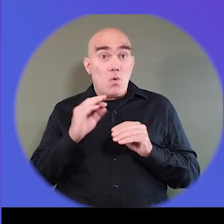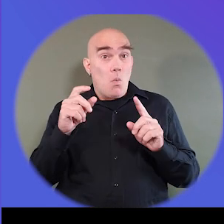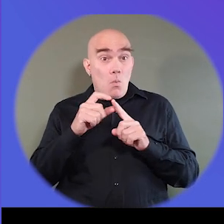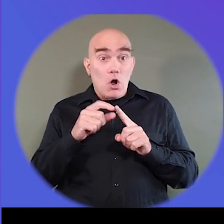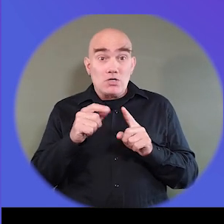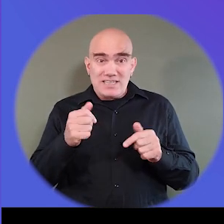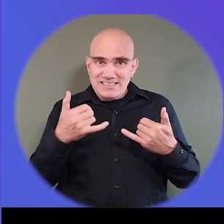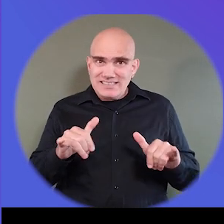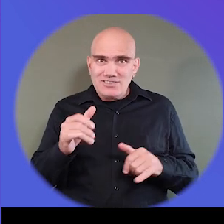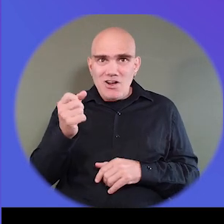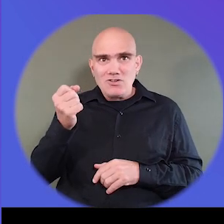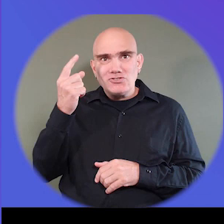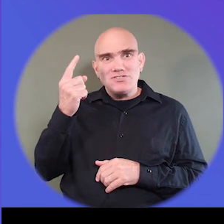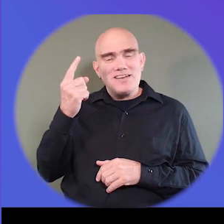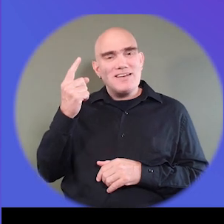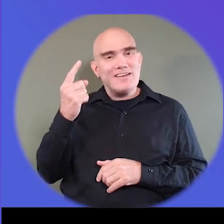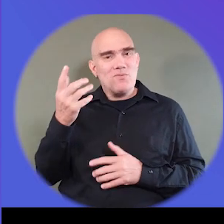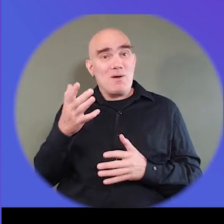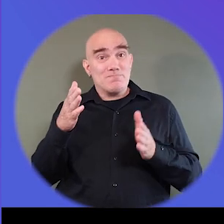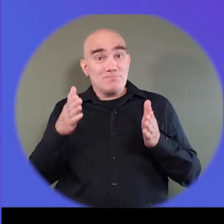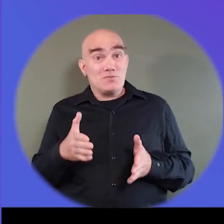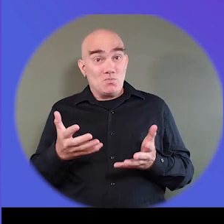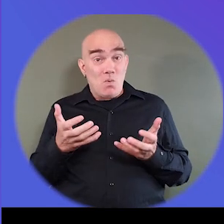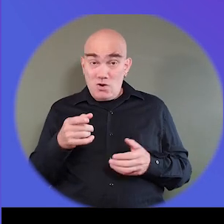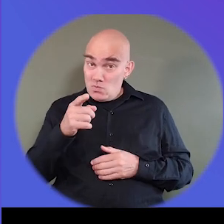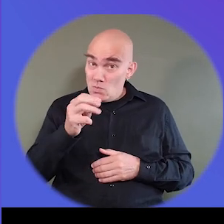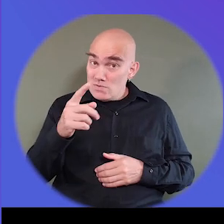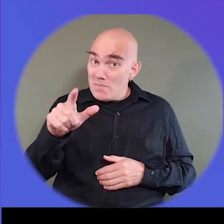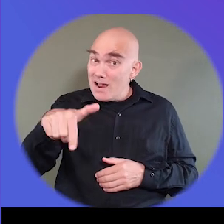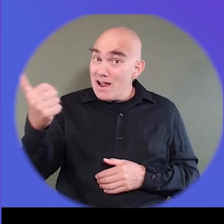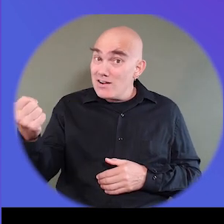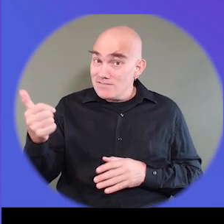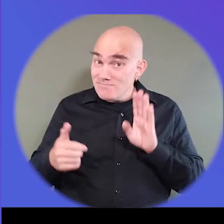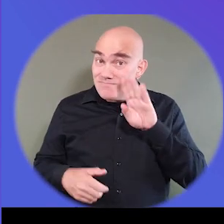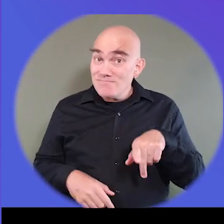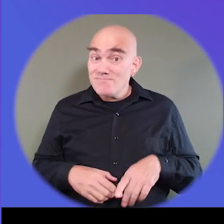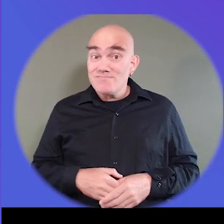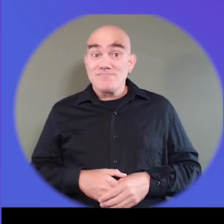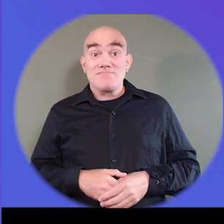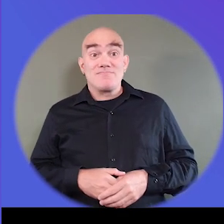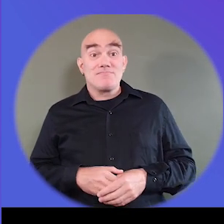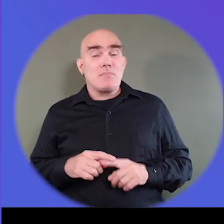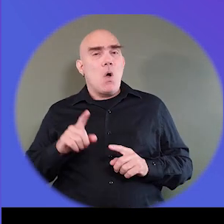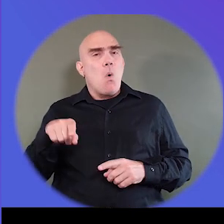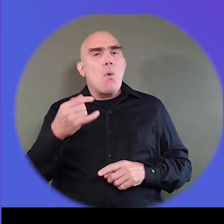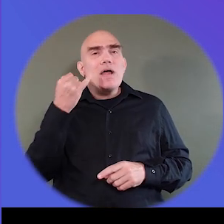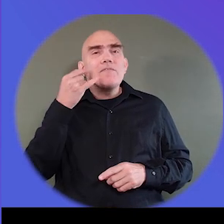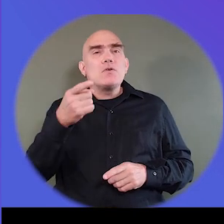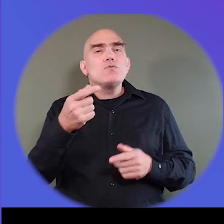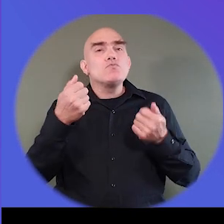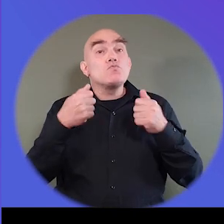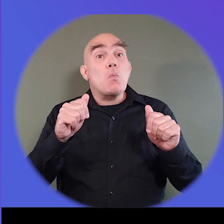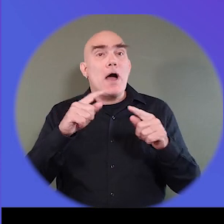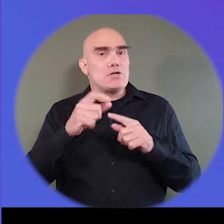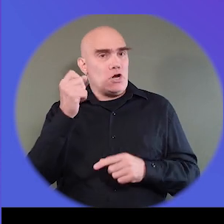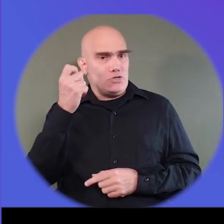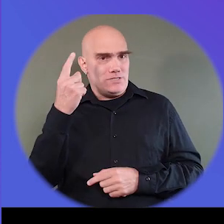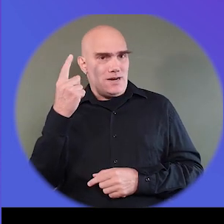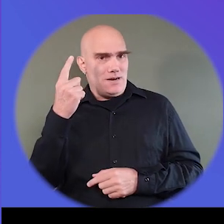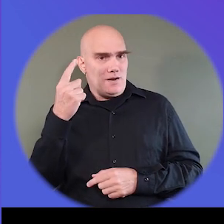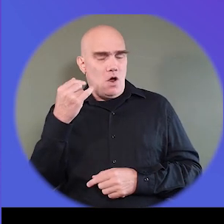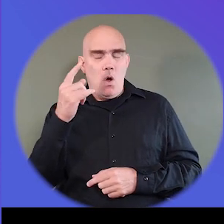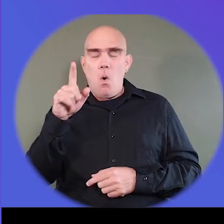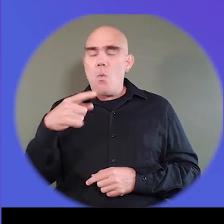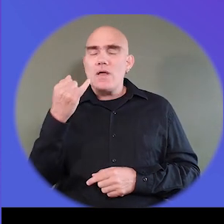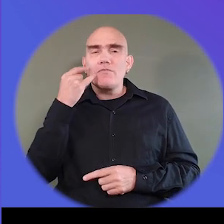can still understand what a person wants? You or someone else? But only if you are trying to understand,